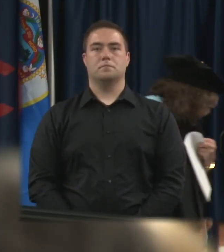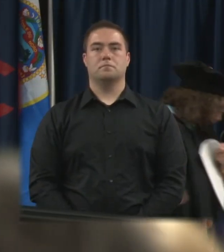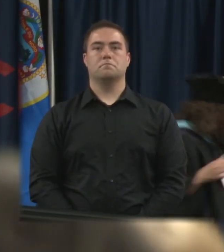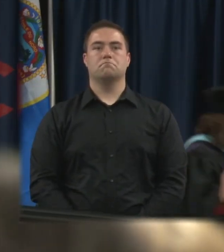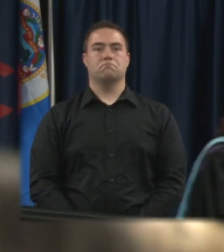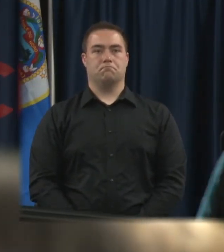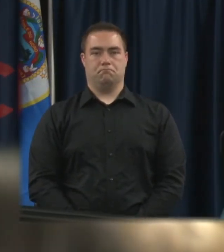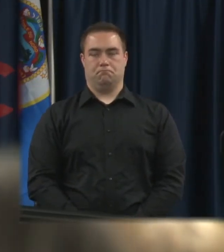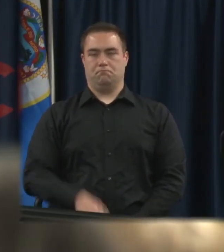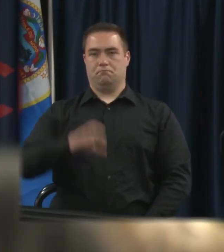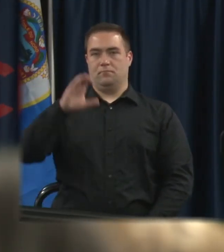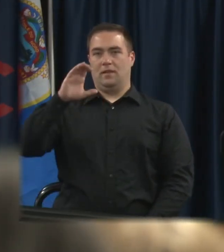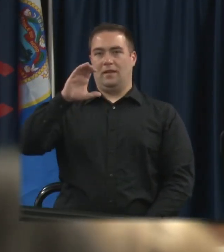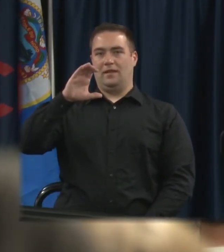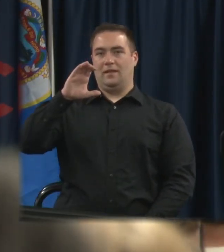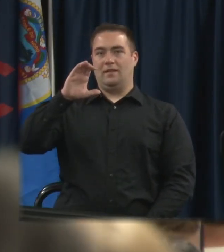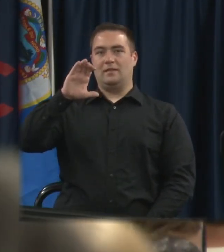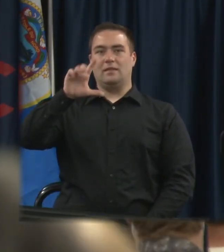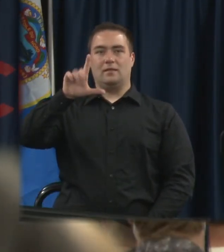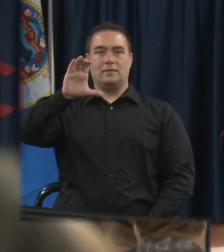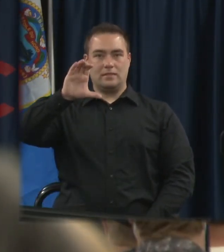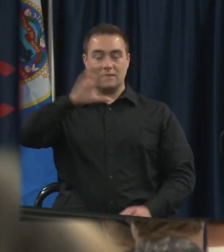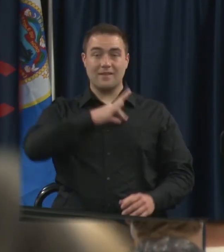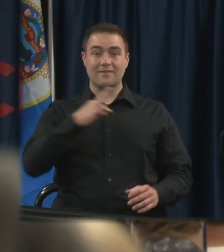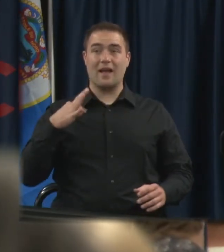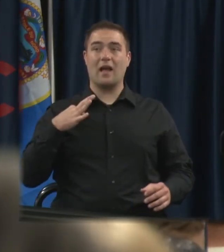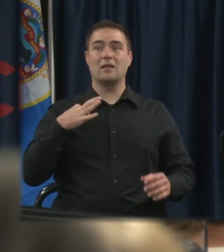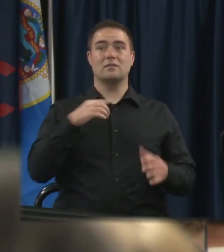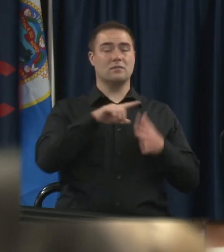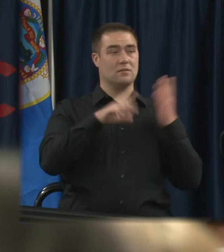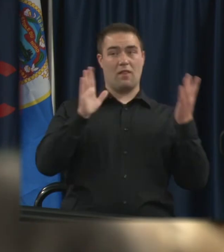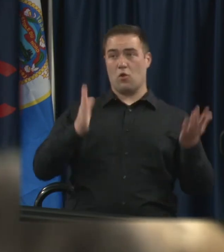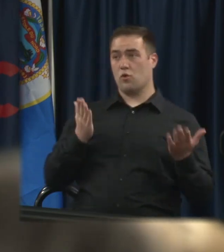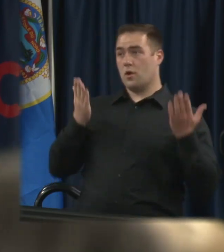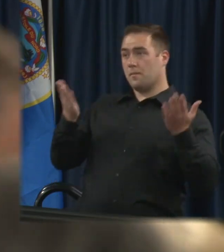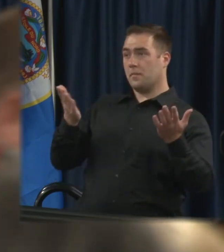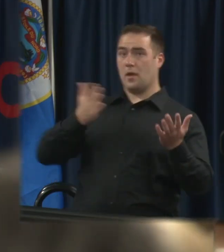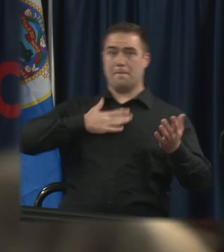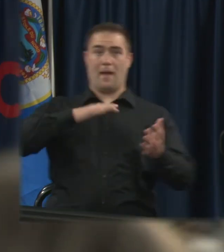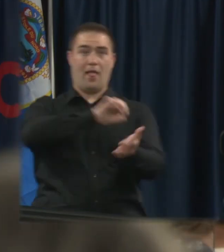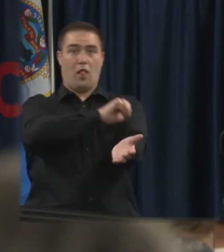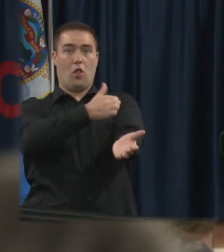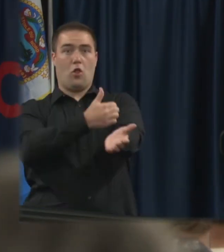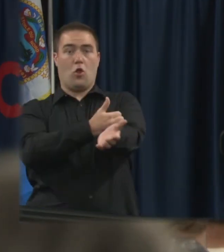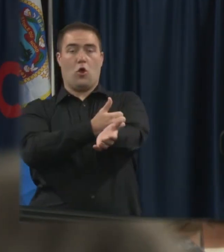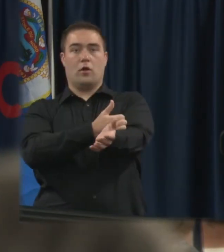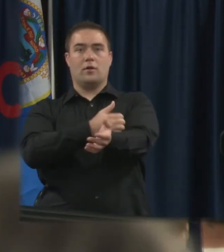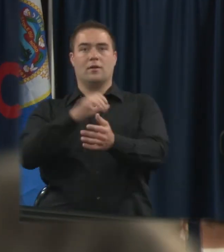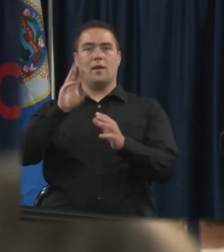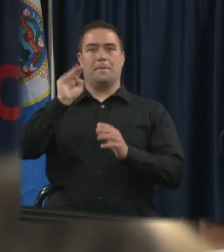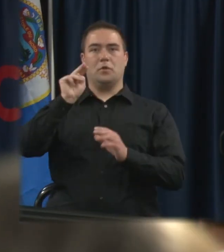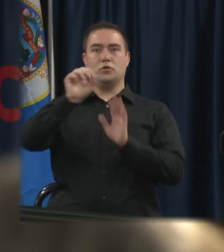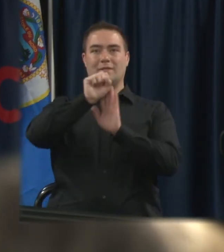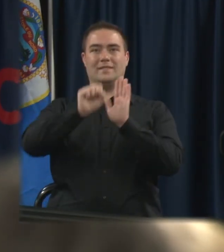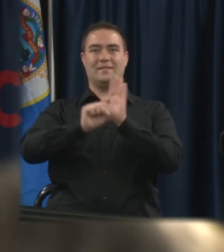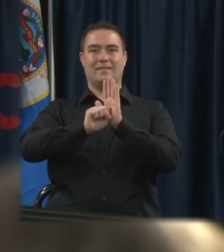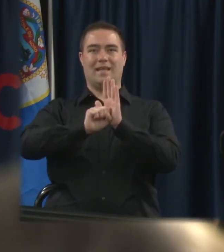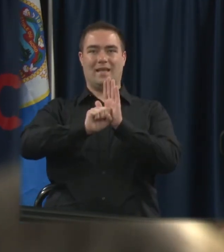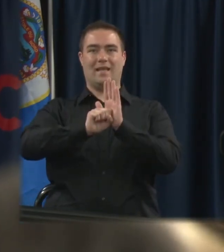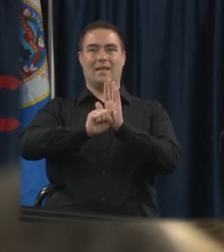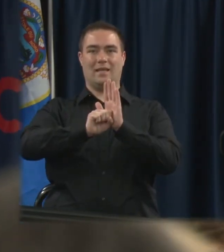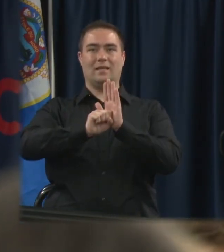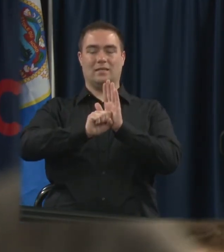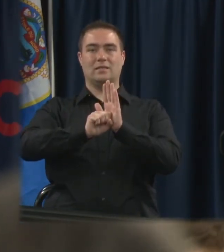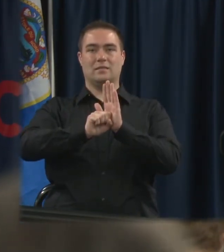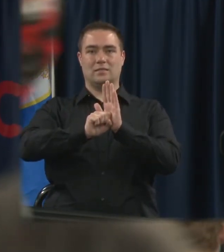upon recommendation of the Central Lakes College faculty and by the authority vested in me by the Minnesota State Board of Trustees, I hereby confer